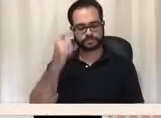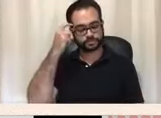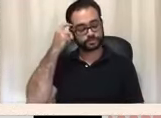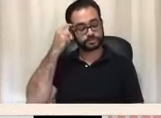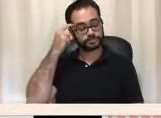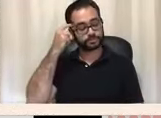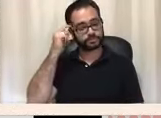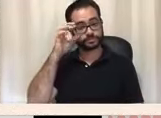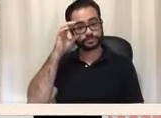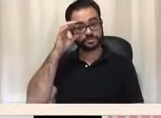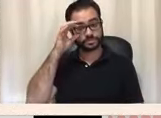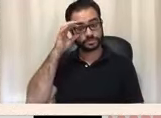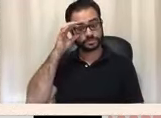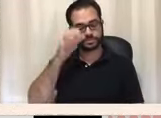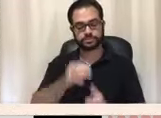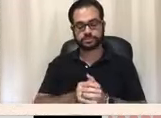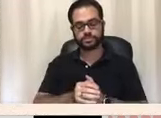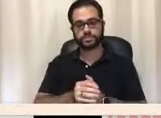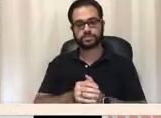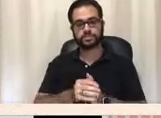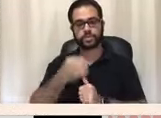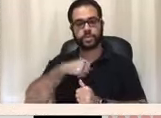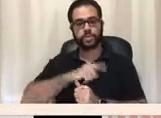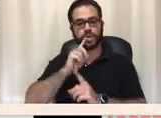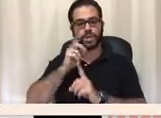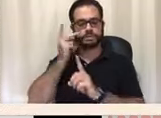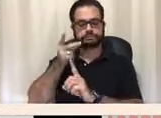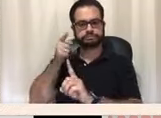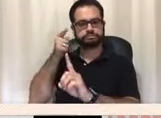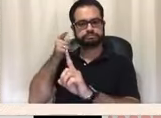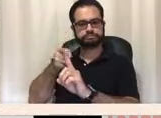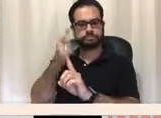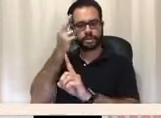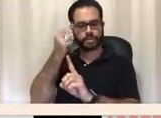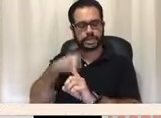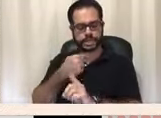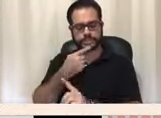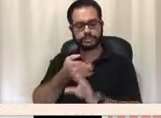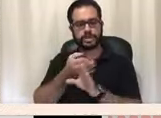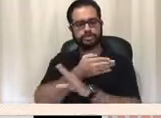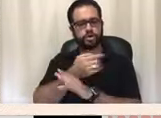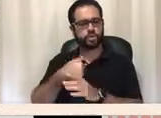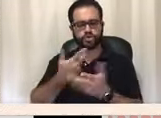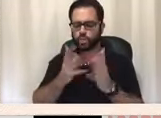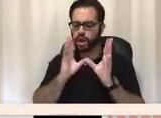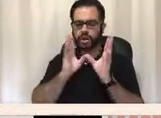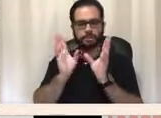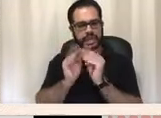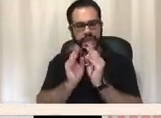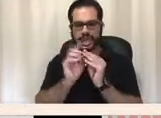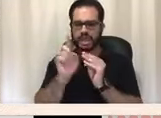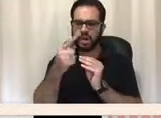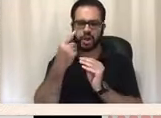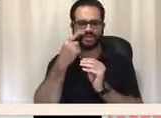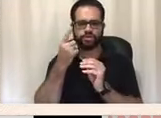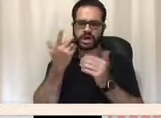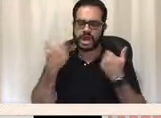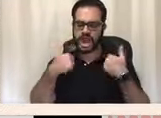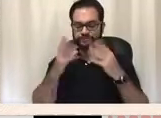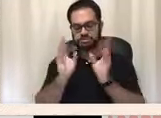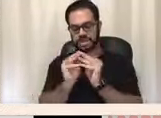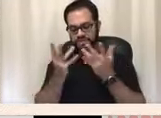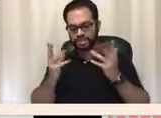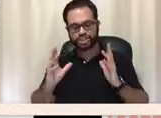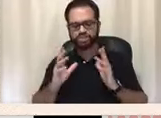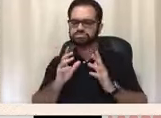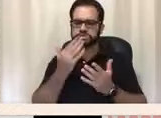So when looking at a purpose, as I mentioned earlier, we don't want to meet just to meet. It's great to visit, but we